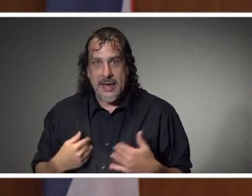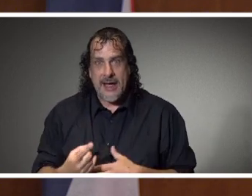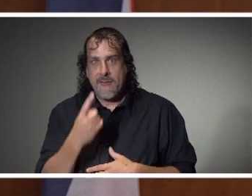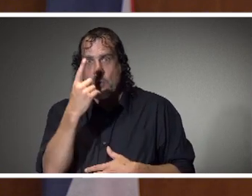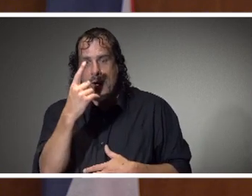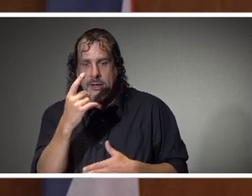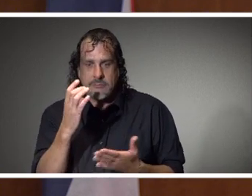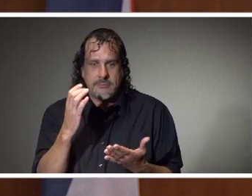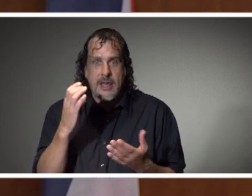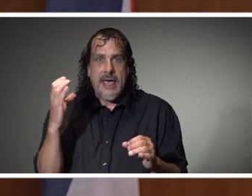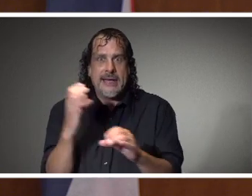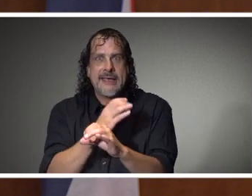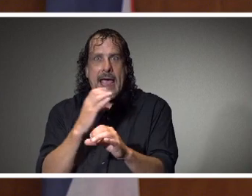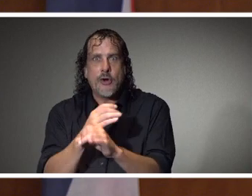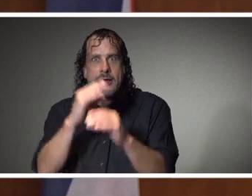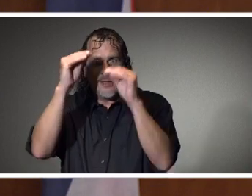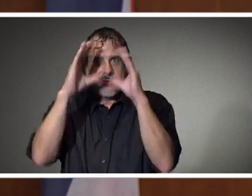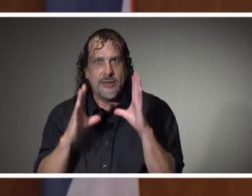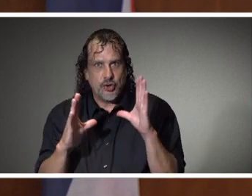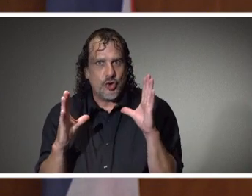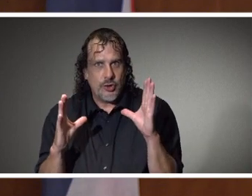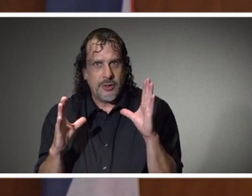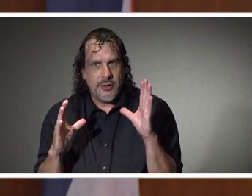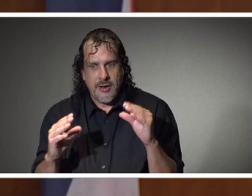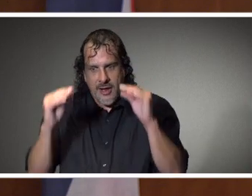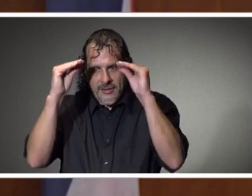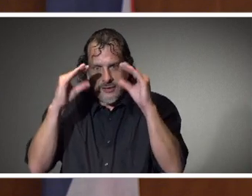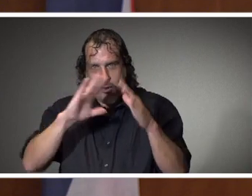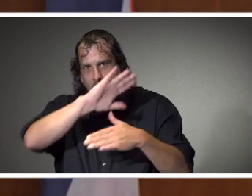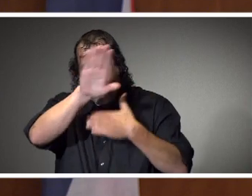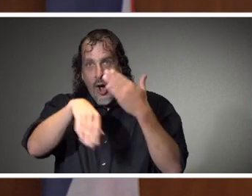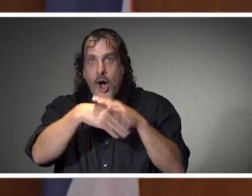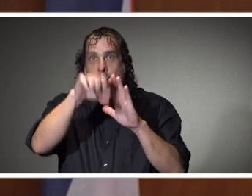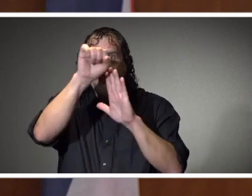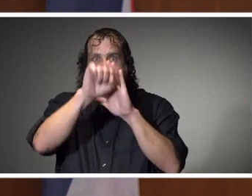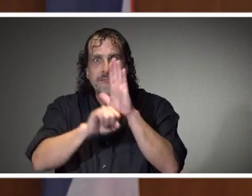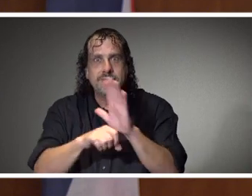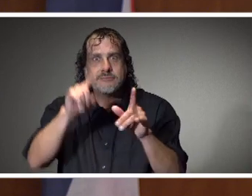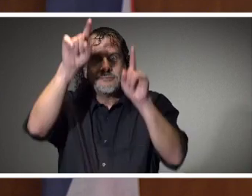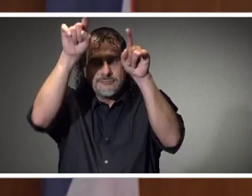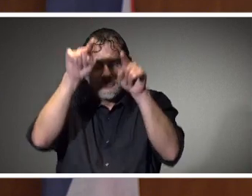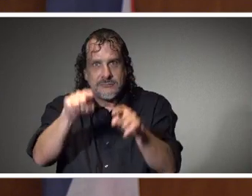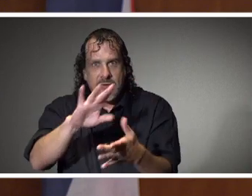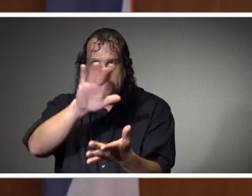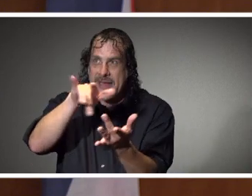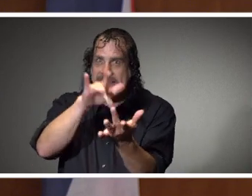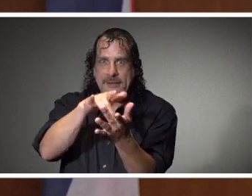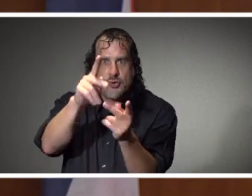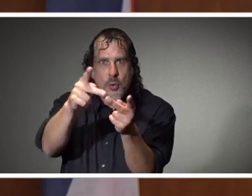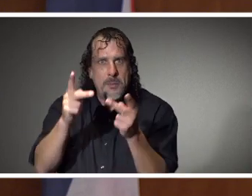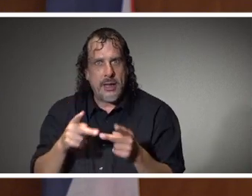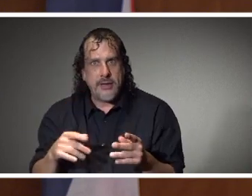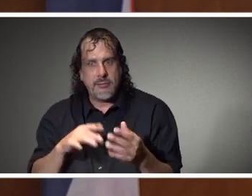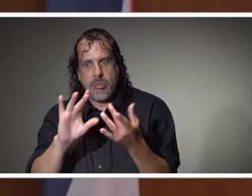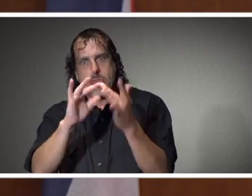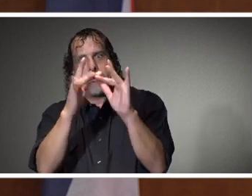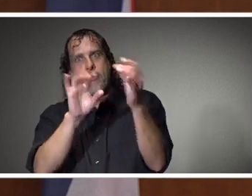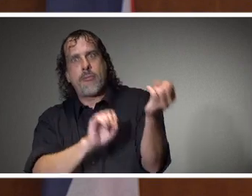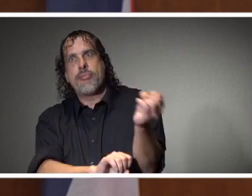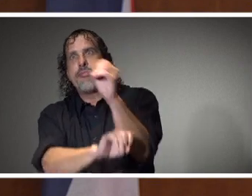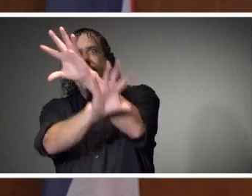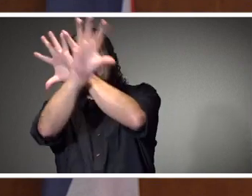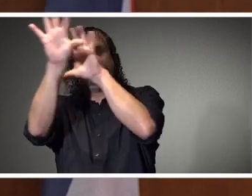teacher that taught calculus classes all day, every day from a central location, and we had the